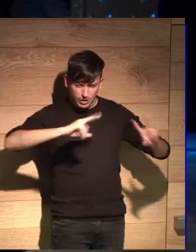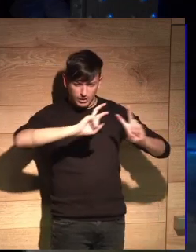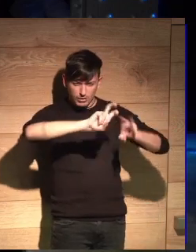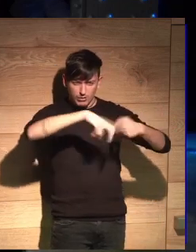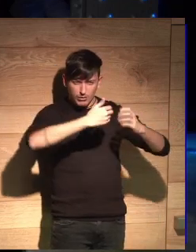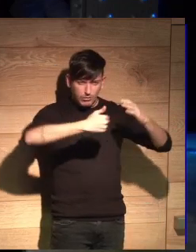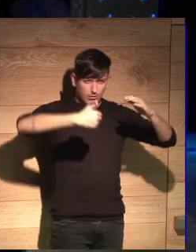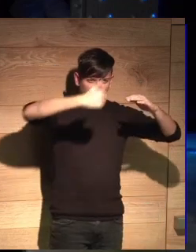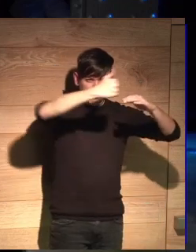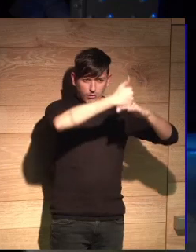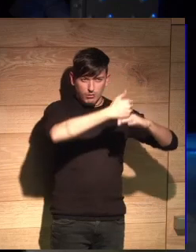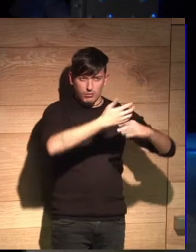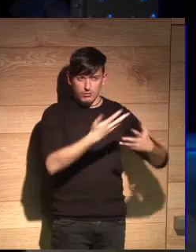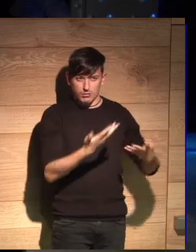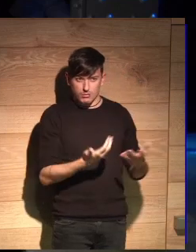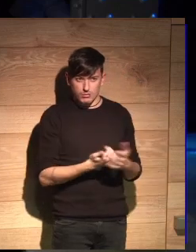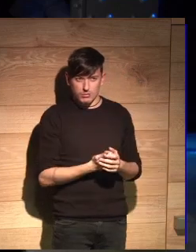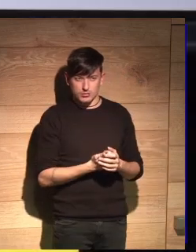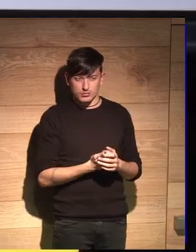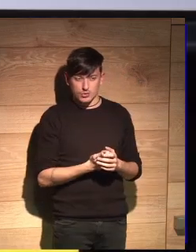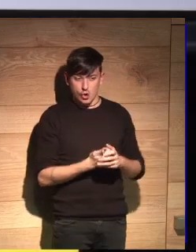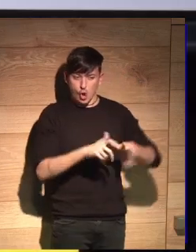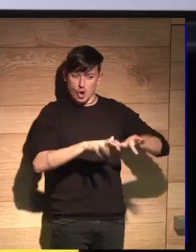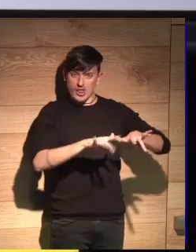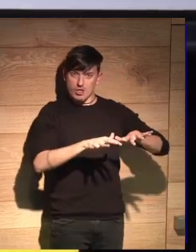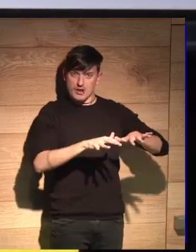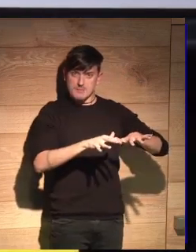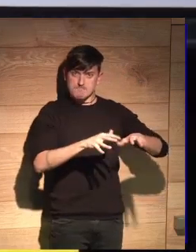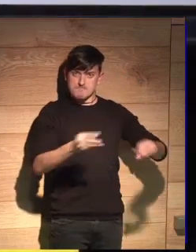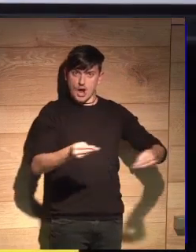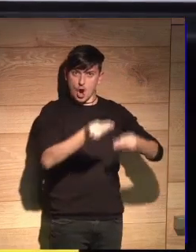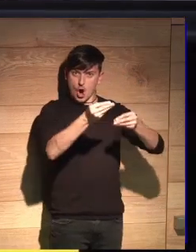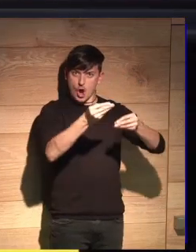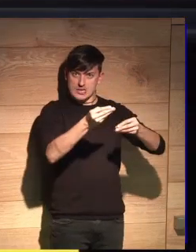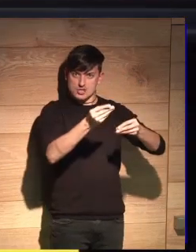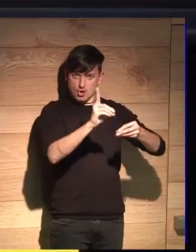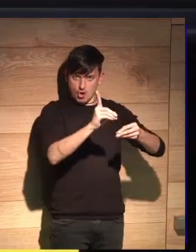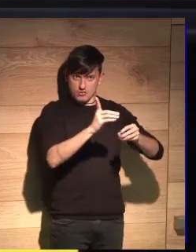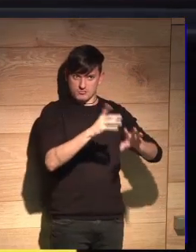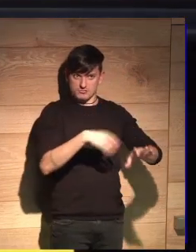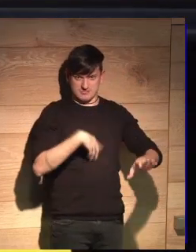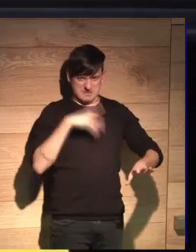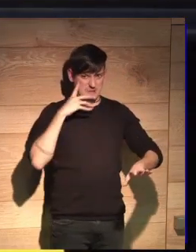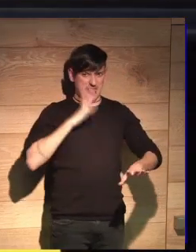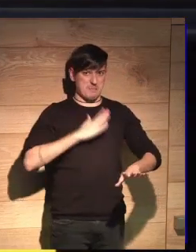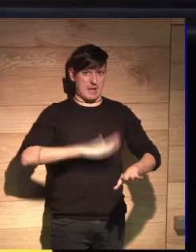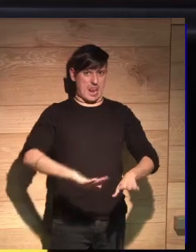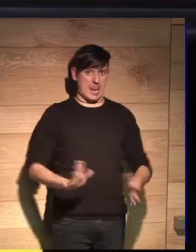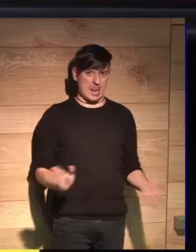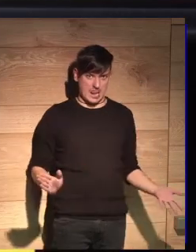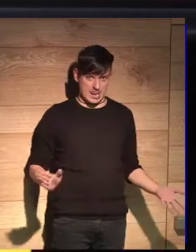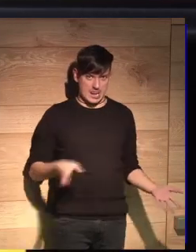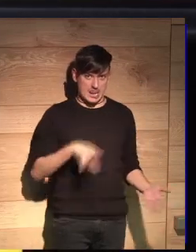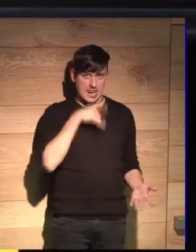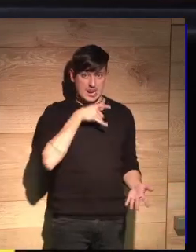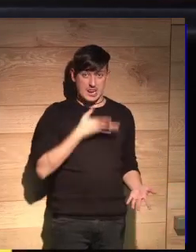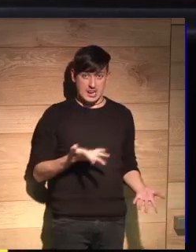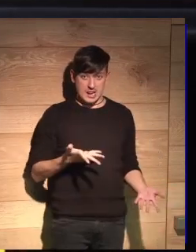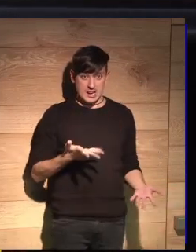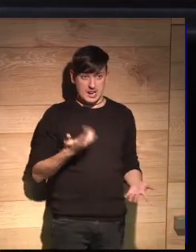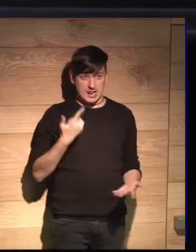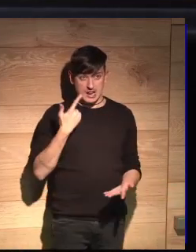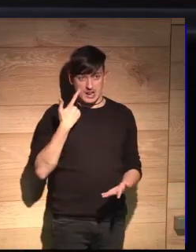genetically improved human beings, not with better computers, which I would think is bad.